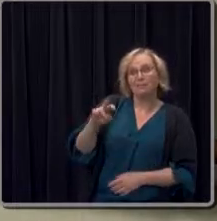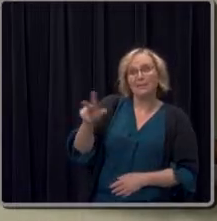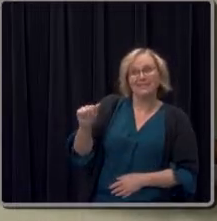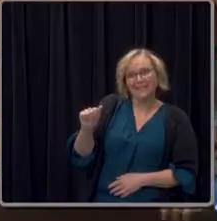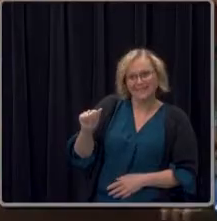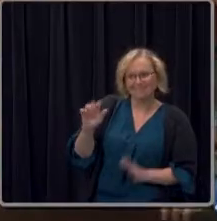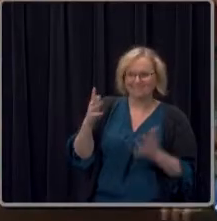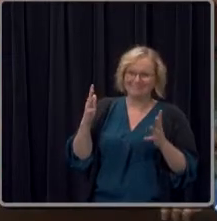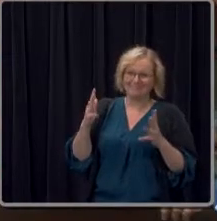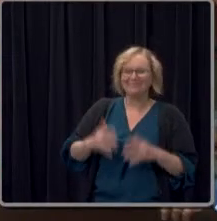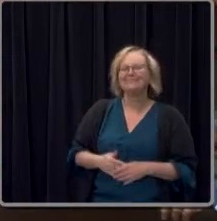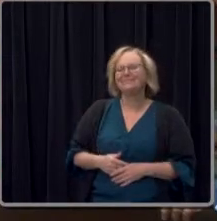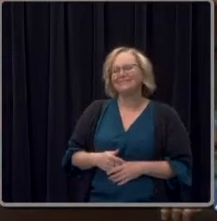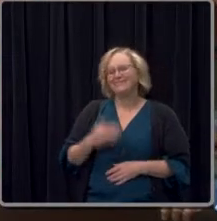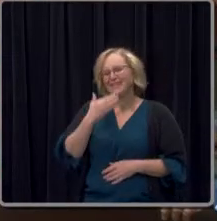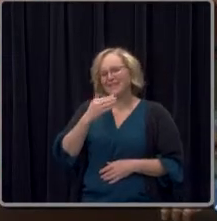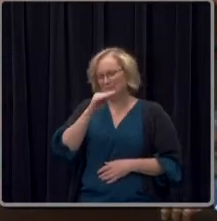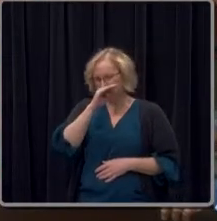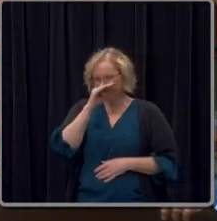Thank you.